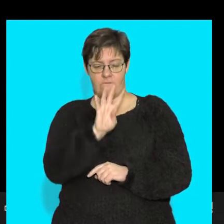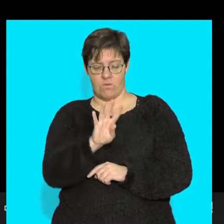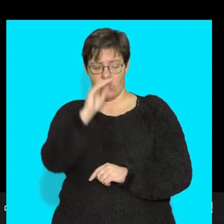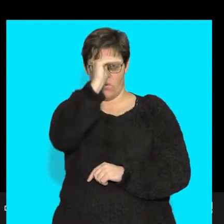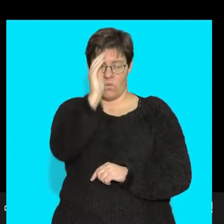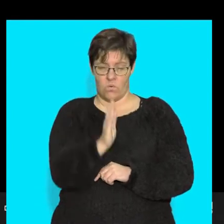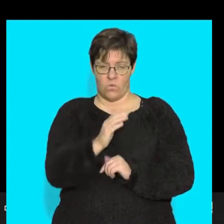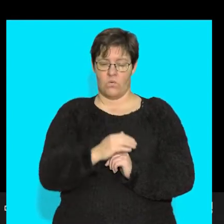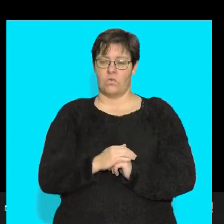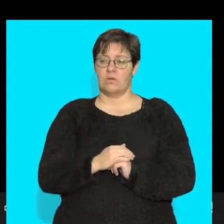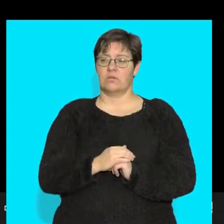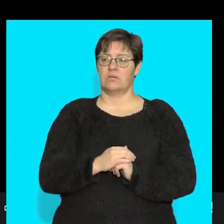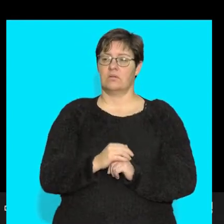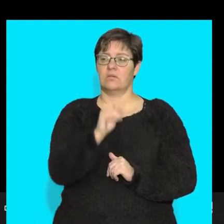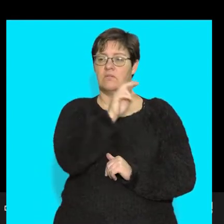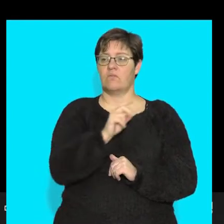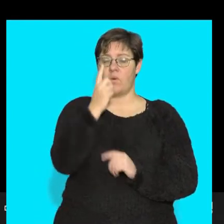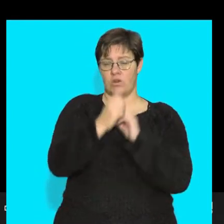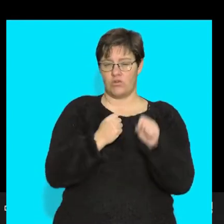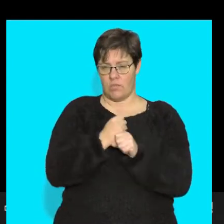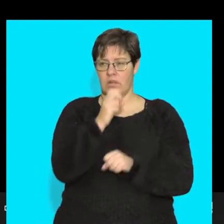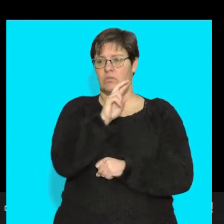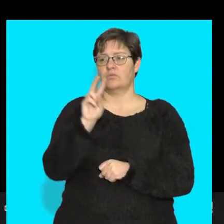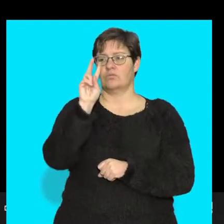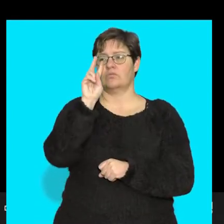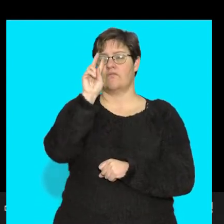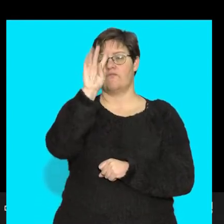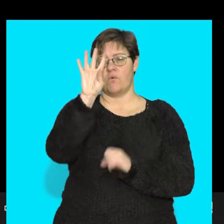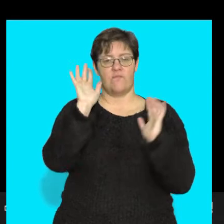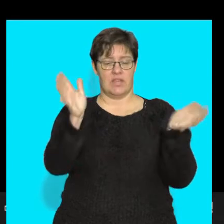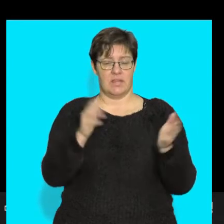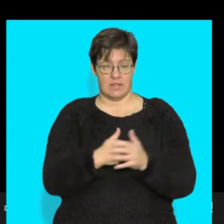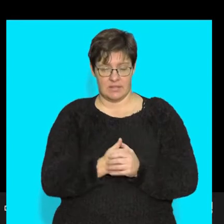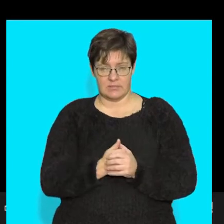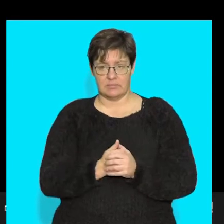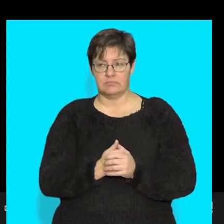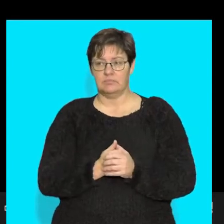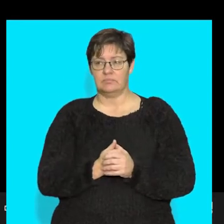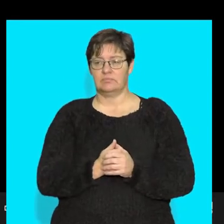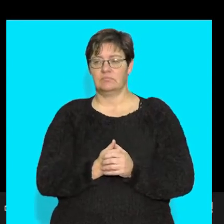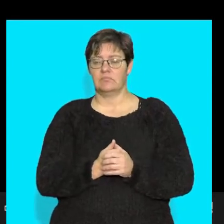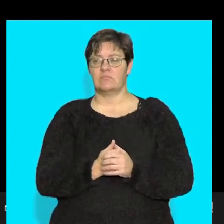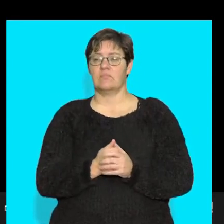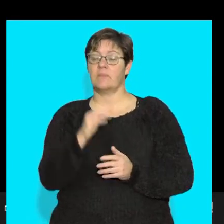4. And this is for 1 year, so it will just be to the exponent of 4. And then now this person has